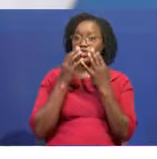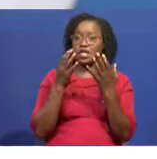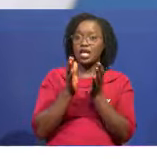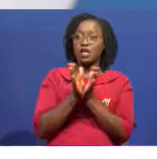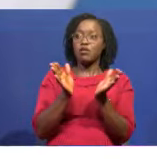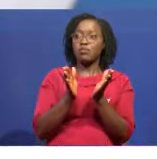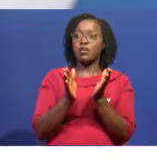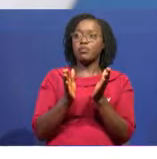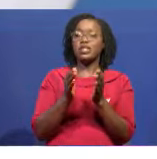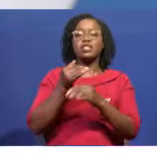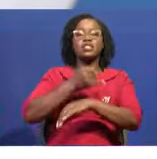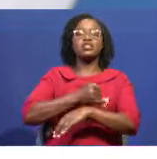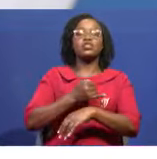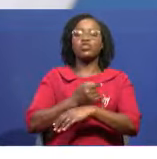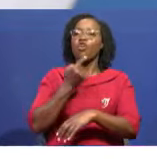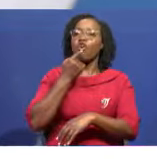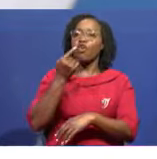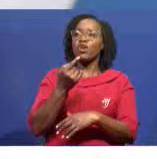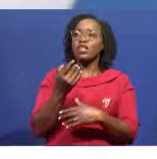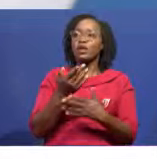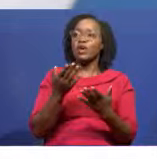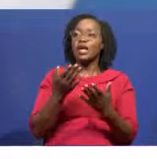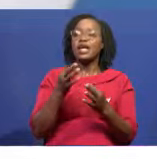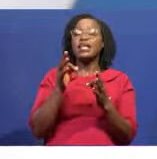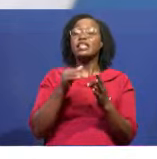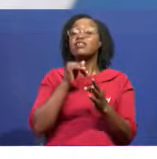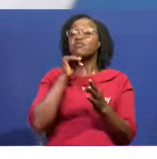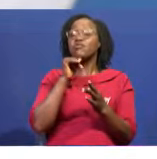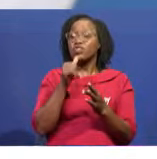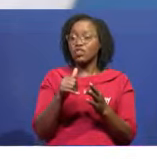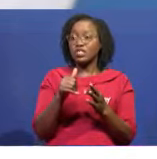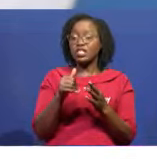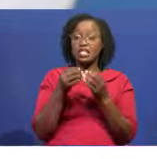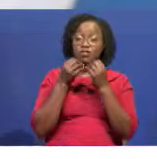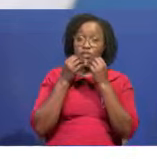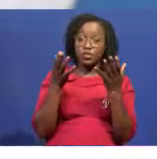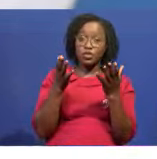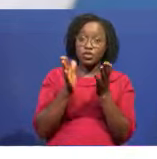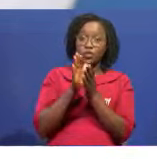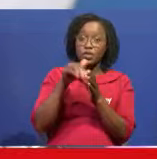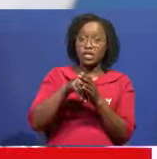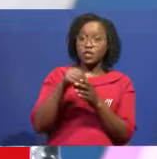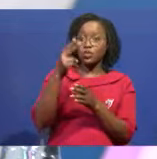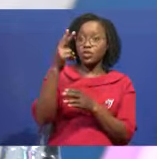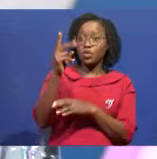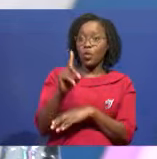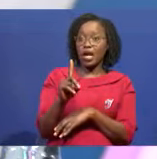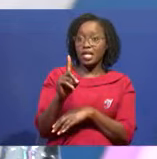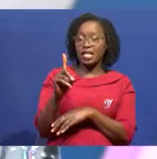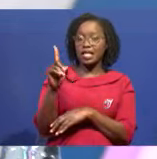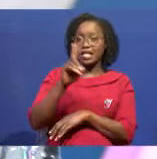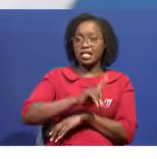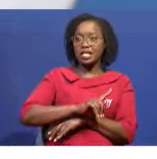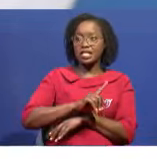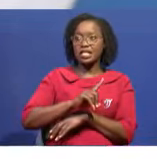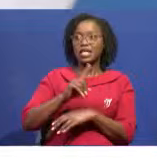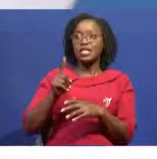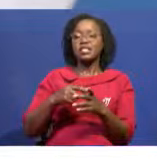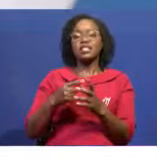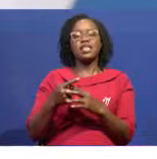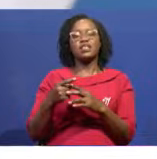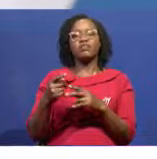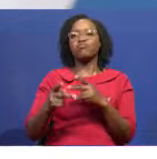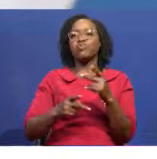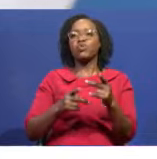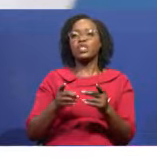public institutions, we've given orders where we've said, if you don't give this information within 21 days, we'll proceed to have